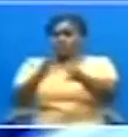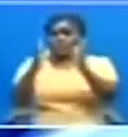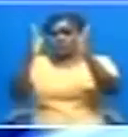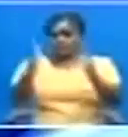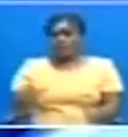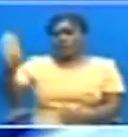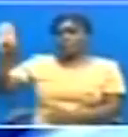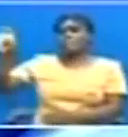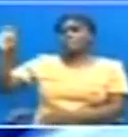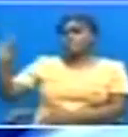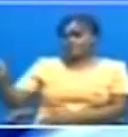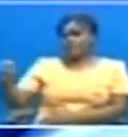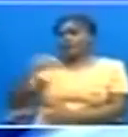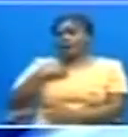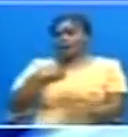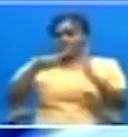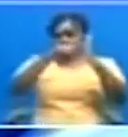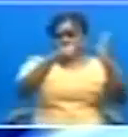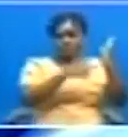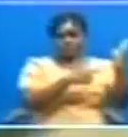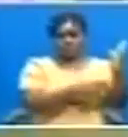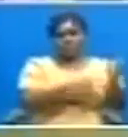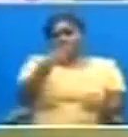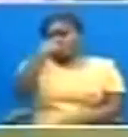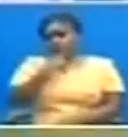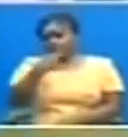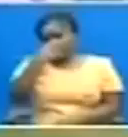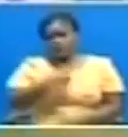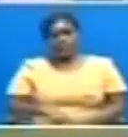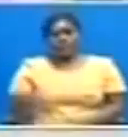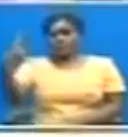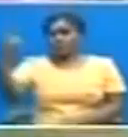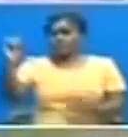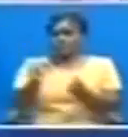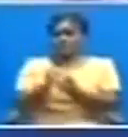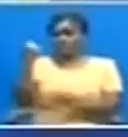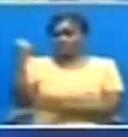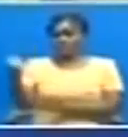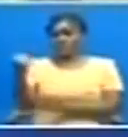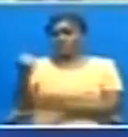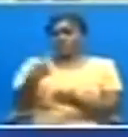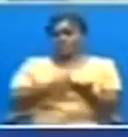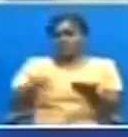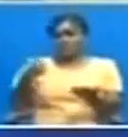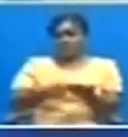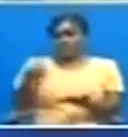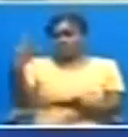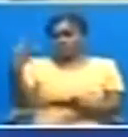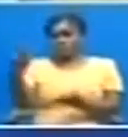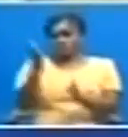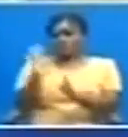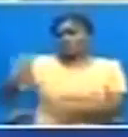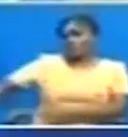political editor Ben Kitili with the details from Tanzania. 2015, it is slightly more than 3 weeks to the October